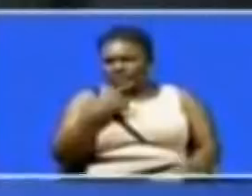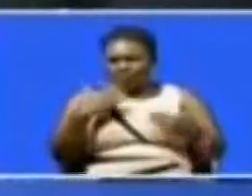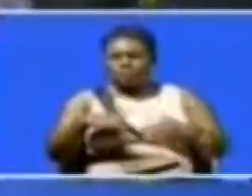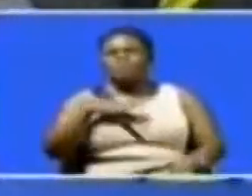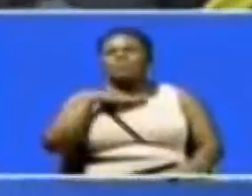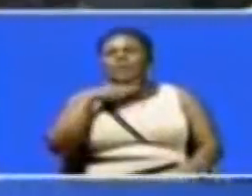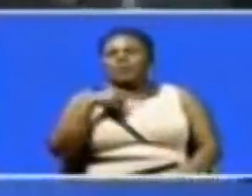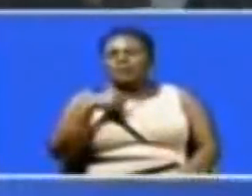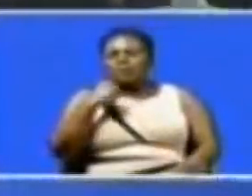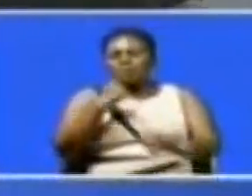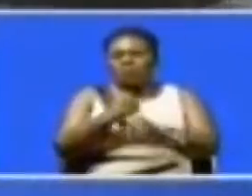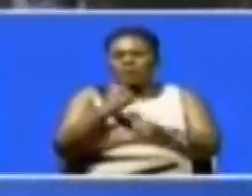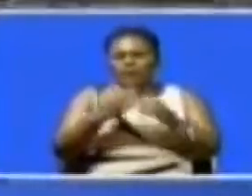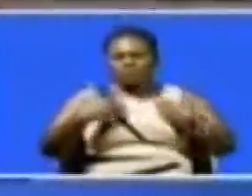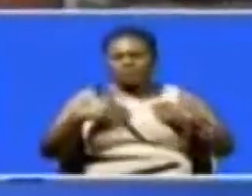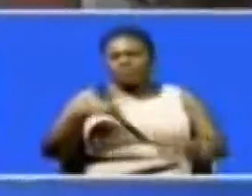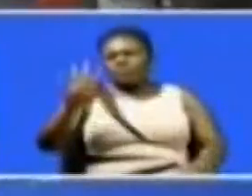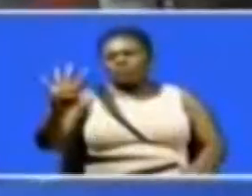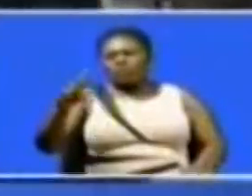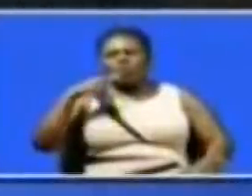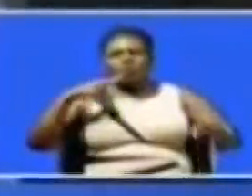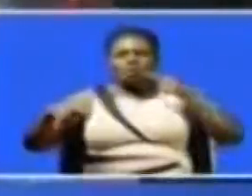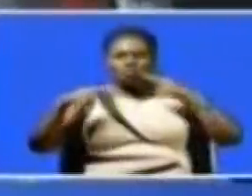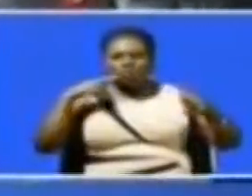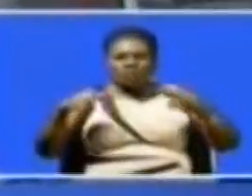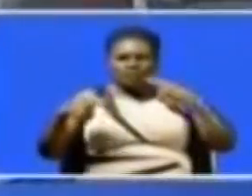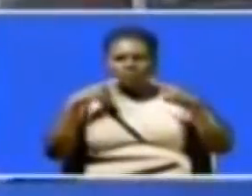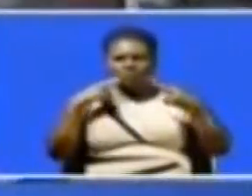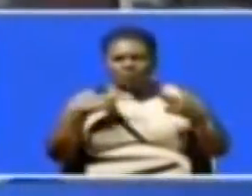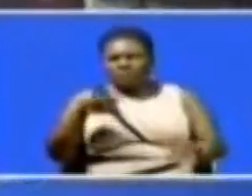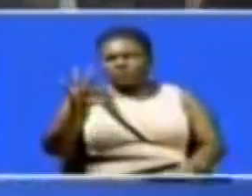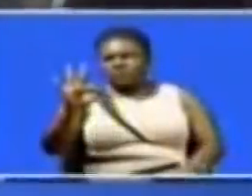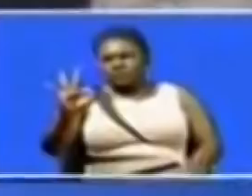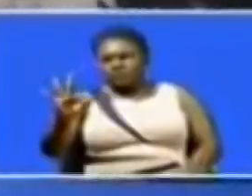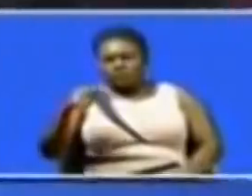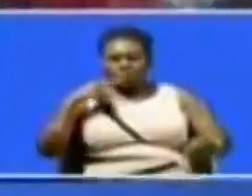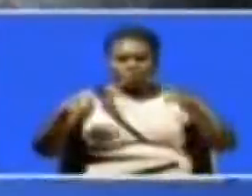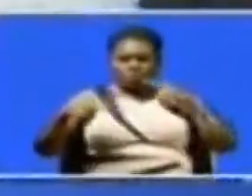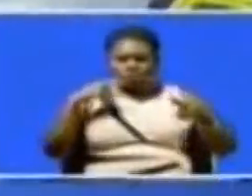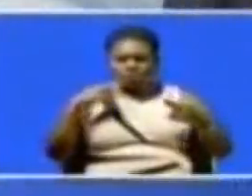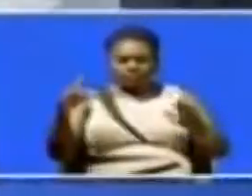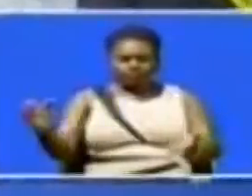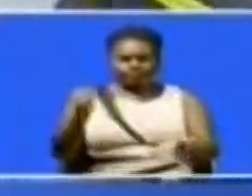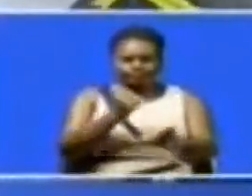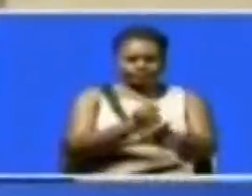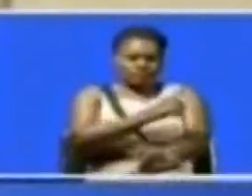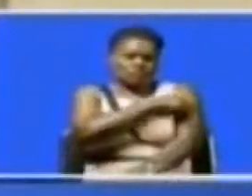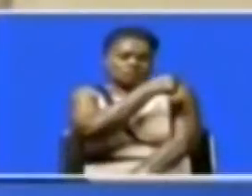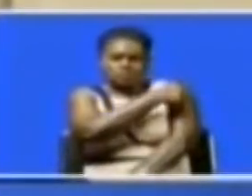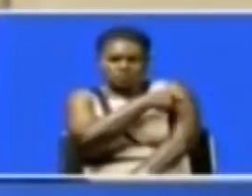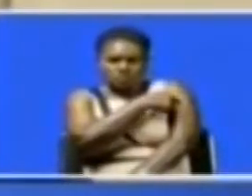lost their lives were four employees of the Dusit D2 Hotel. Three employees of the hotel are admitted to